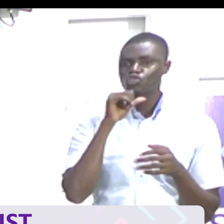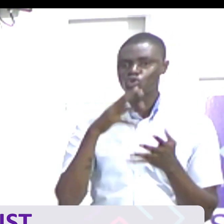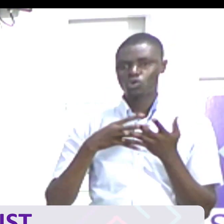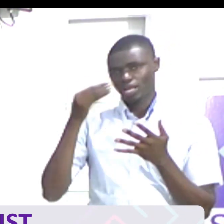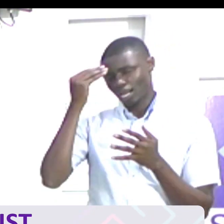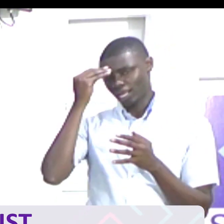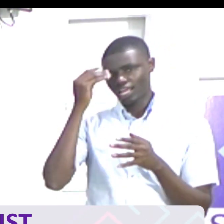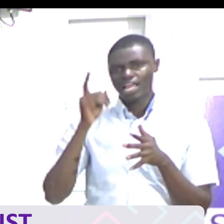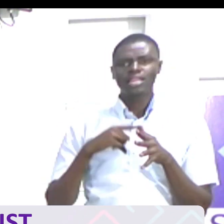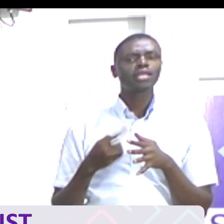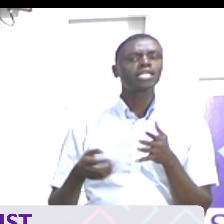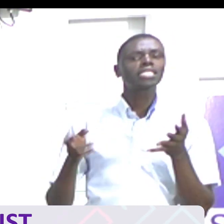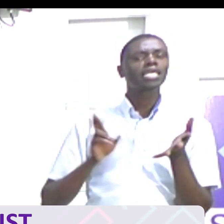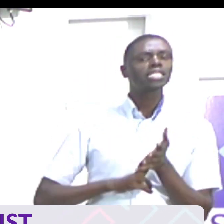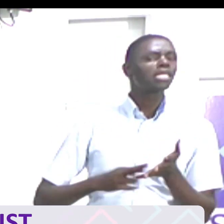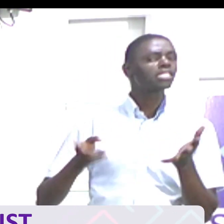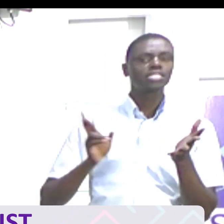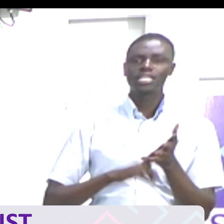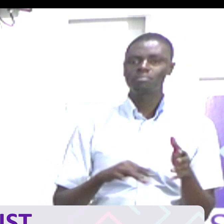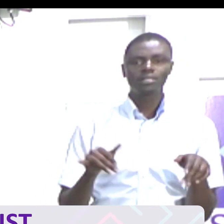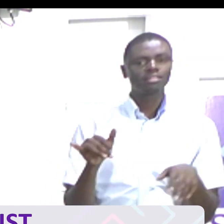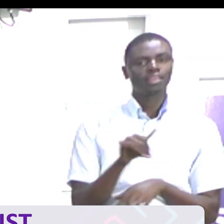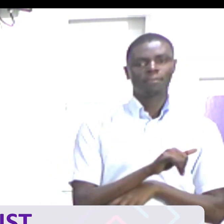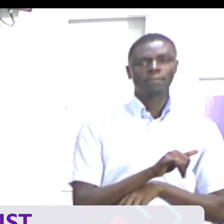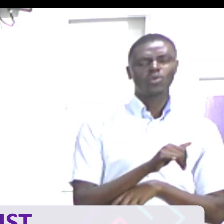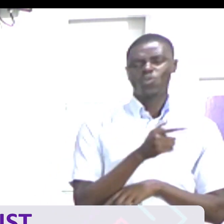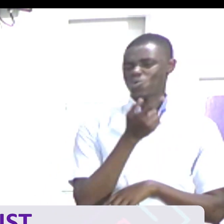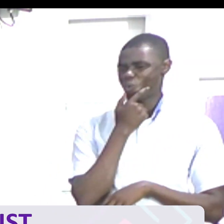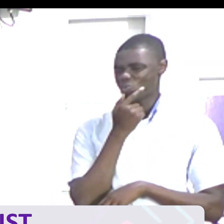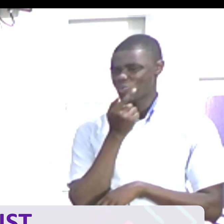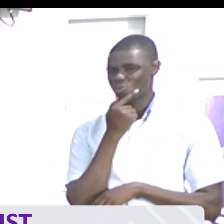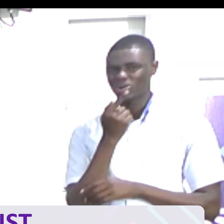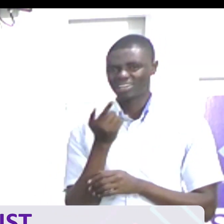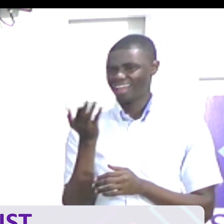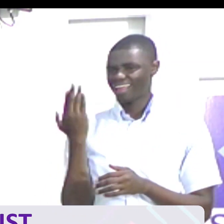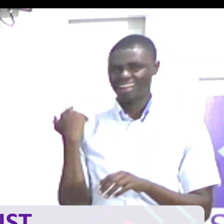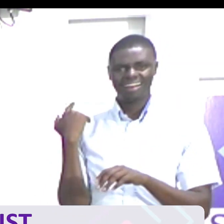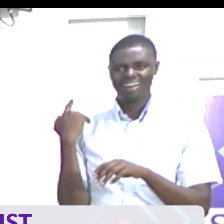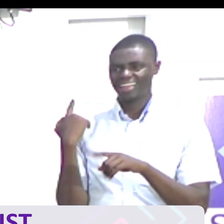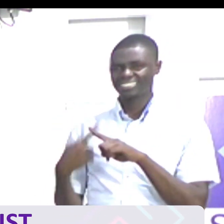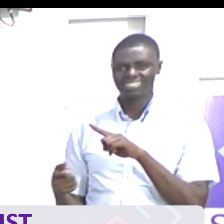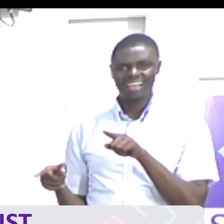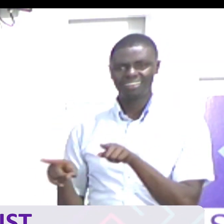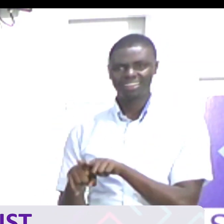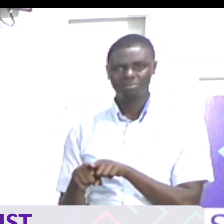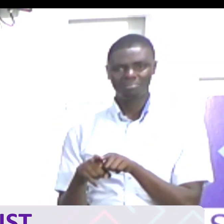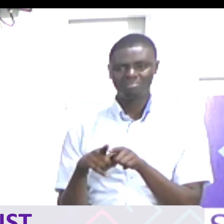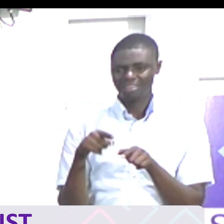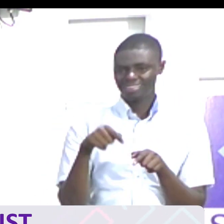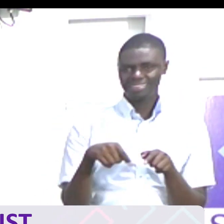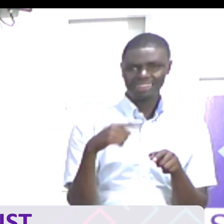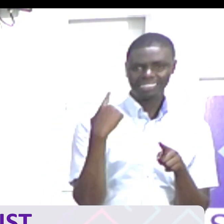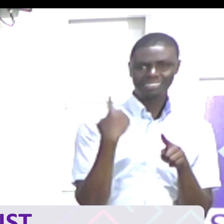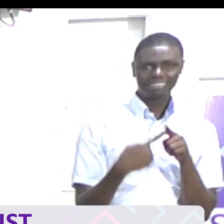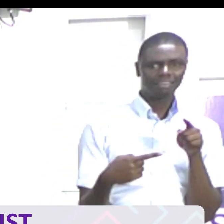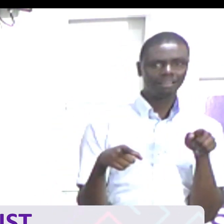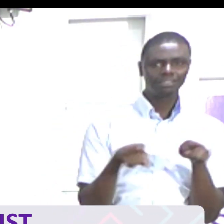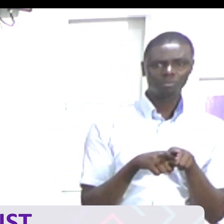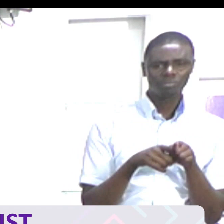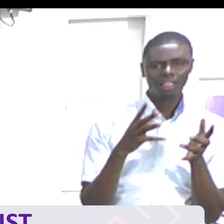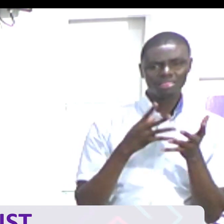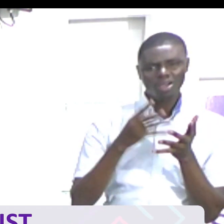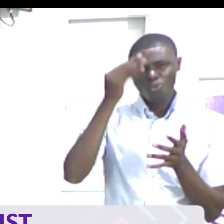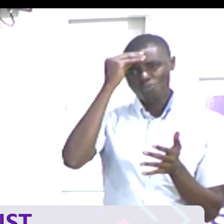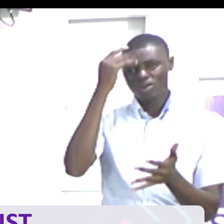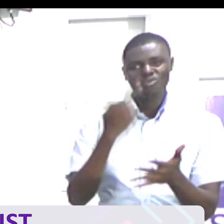them, itakuja to the same mistake. Itakuja utasema last year nilipata tu hivi. Ndio hiyo. What did you learn? What did you